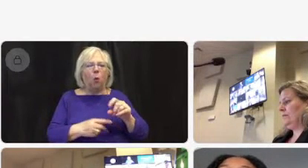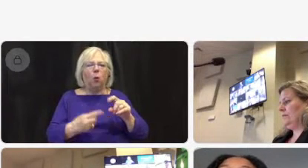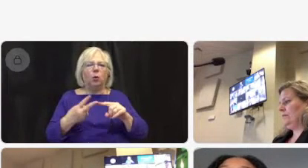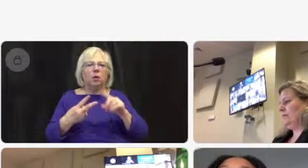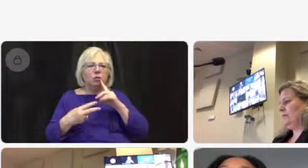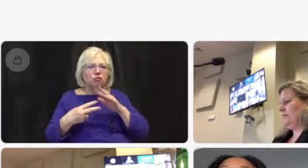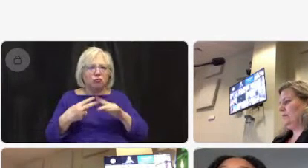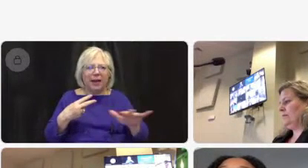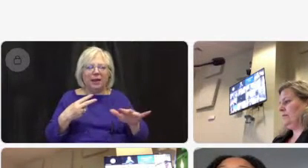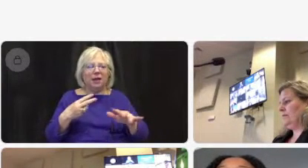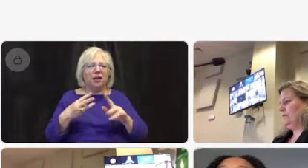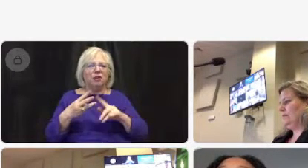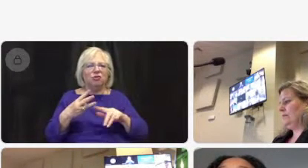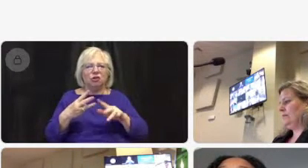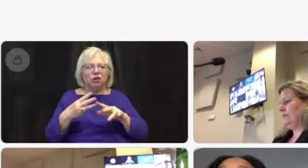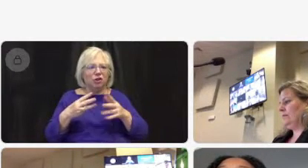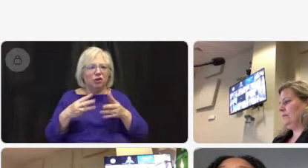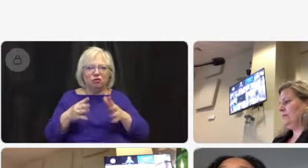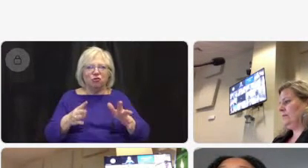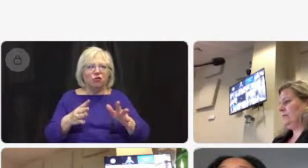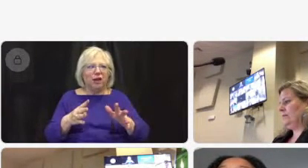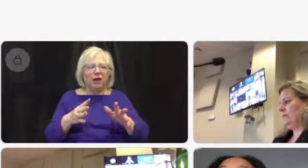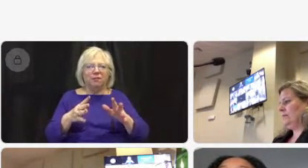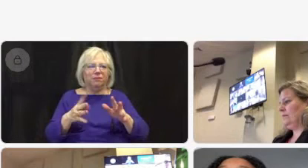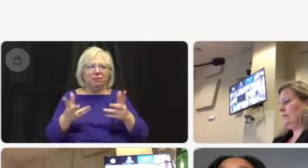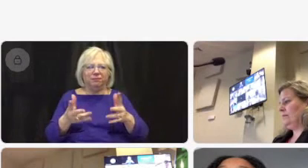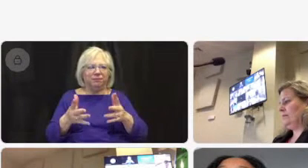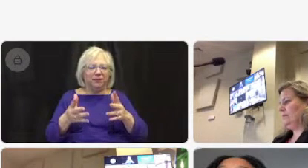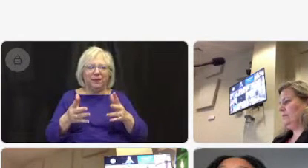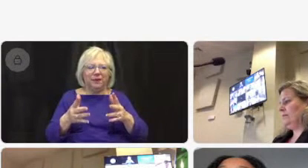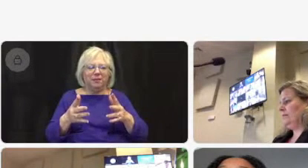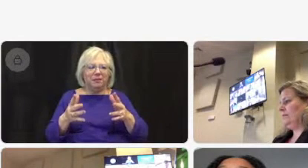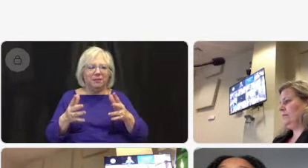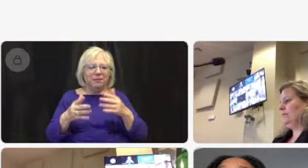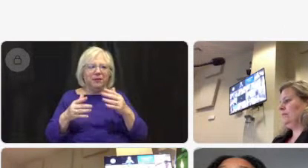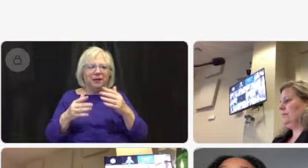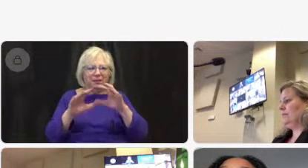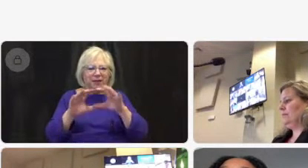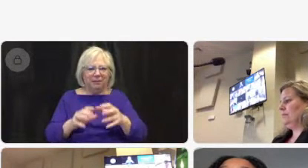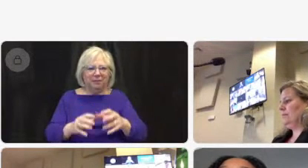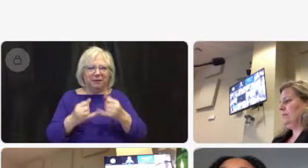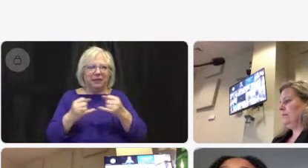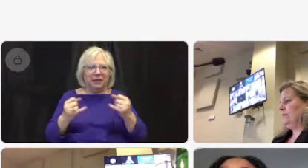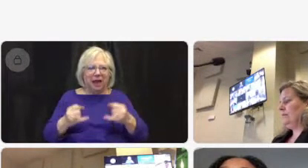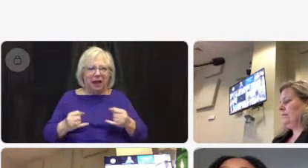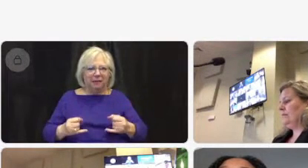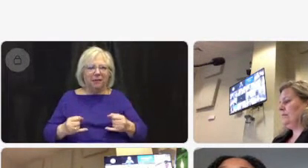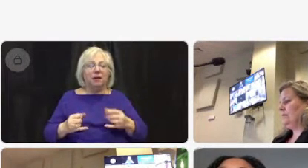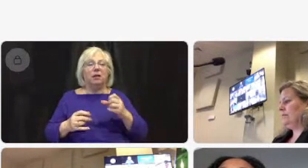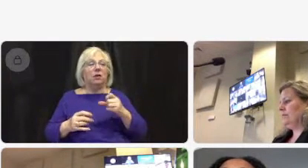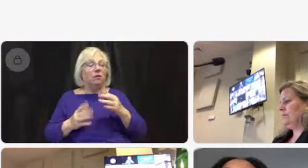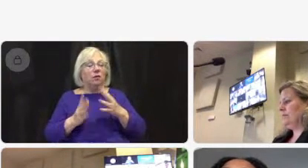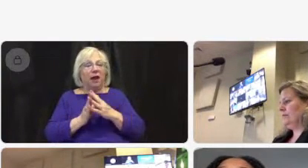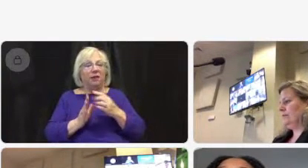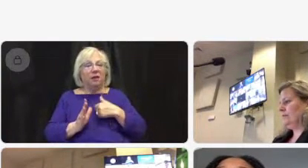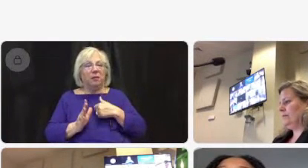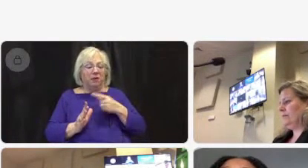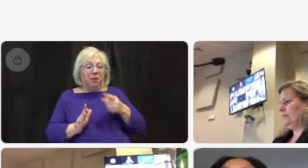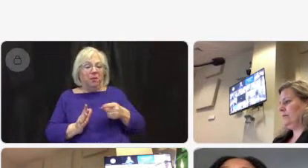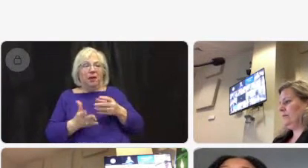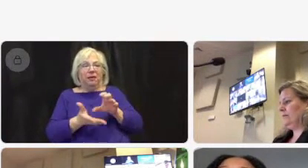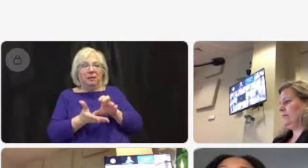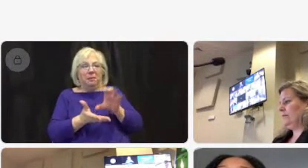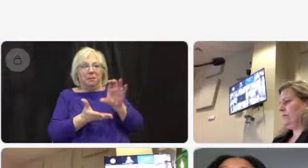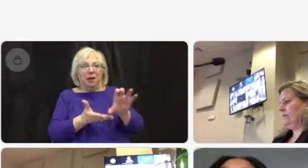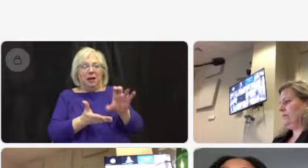know he's preached that to me, it's in my head. So if you're asking, you know, what of this set amount of money that